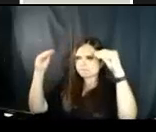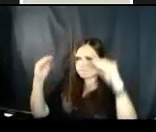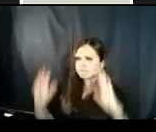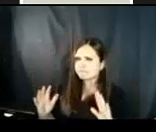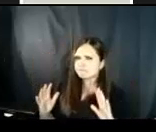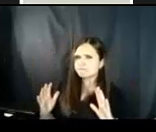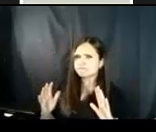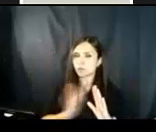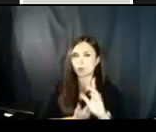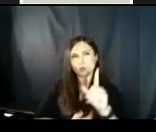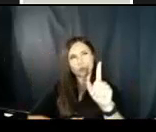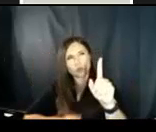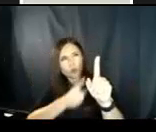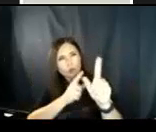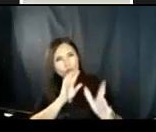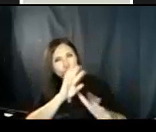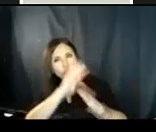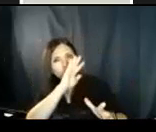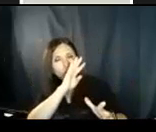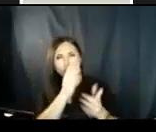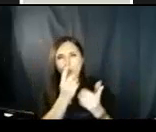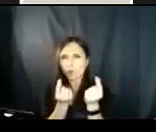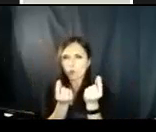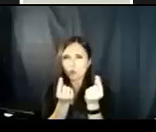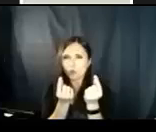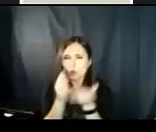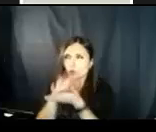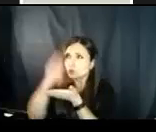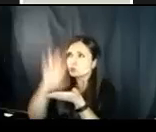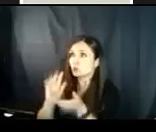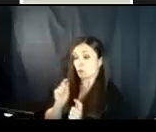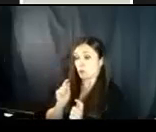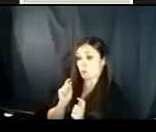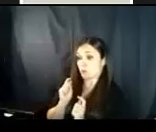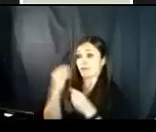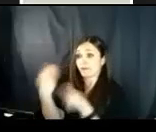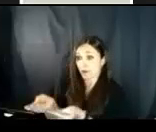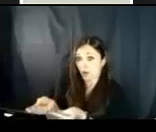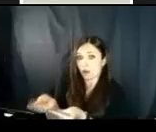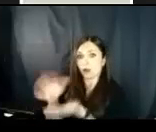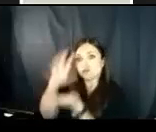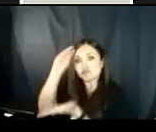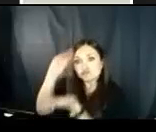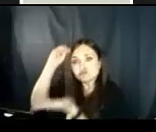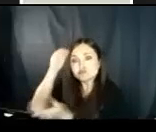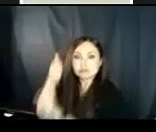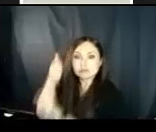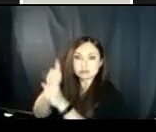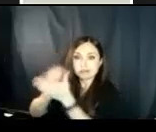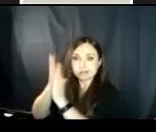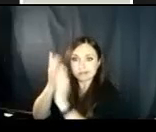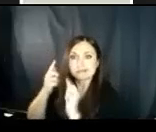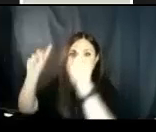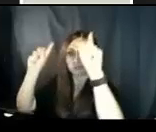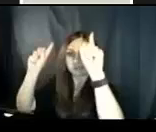goal to provide a student a great learning experience. That's our goal, right? That they're learning and that they're successful. And